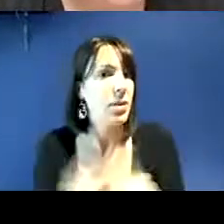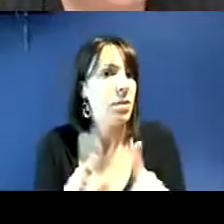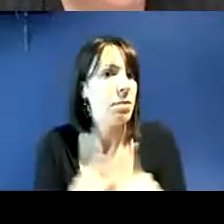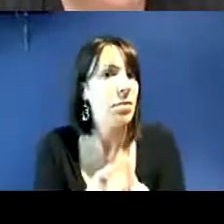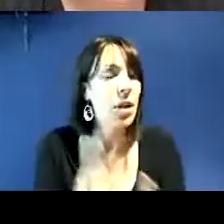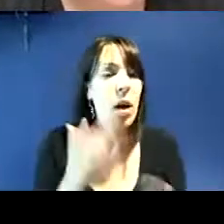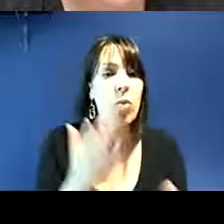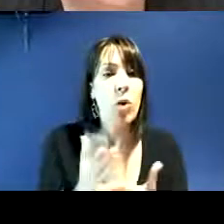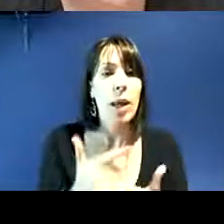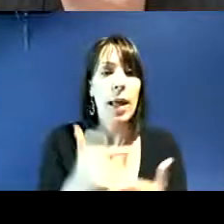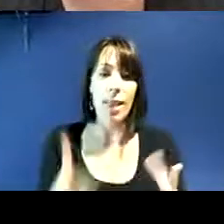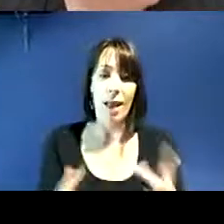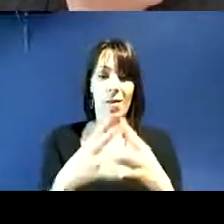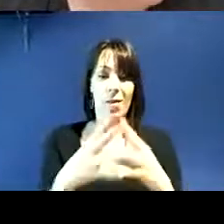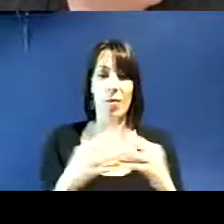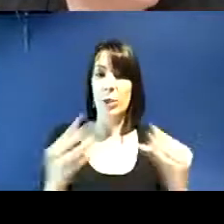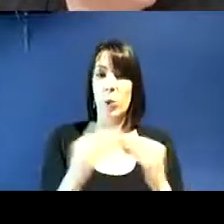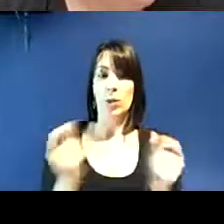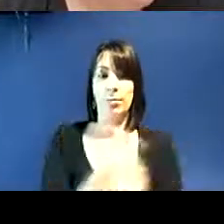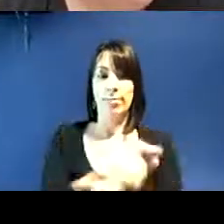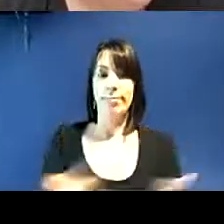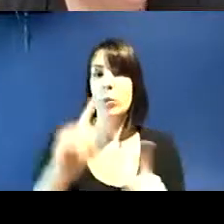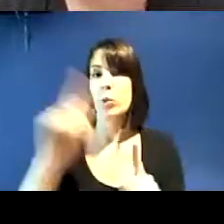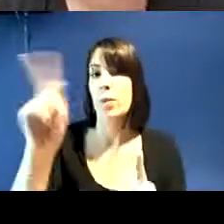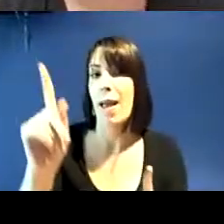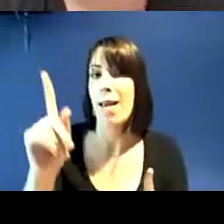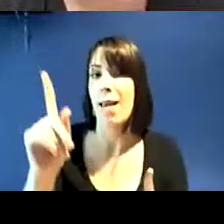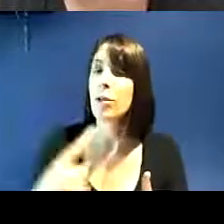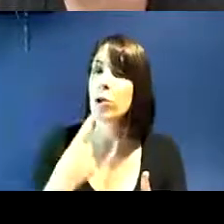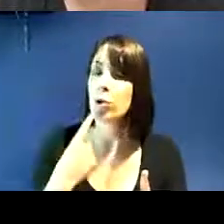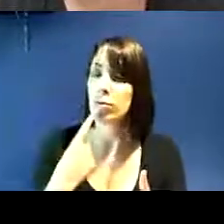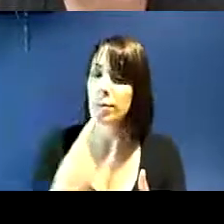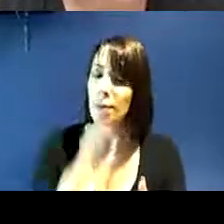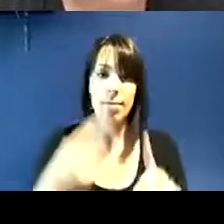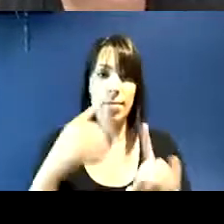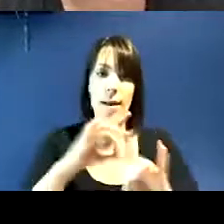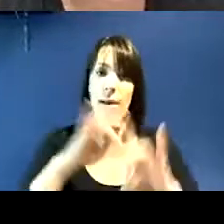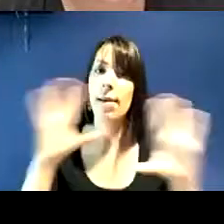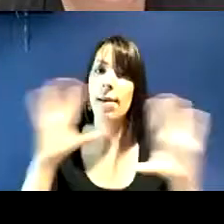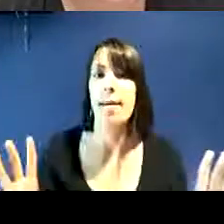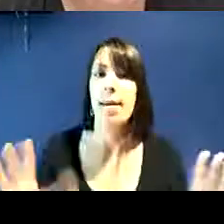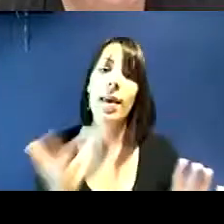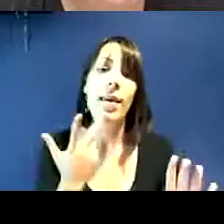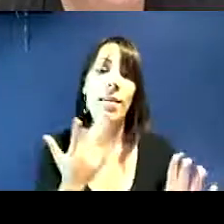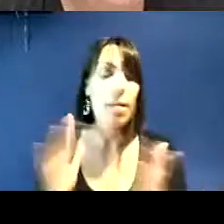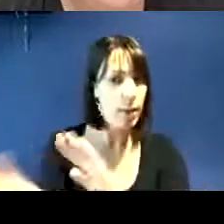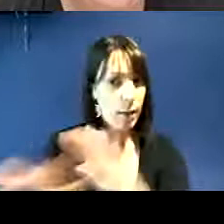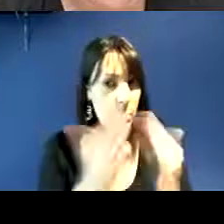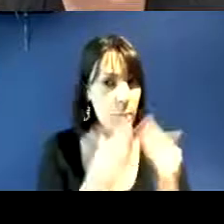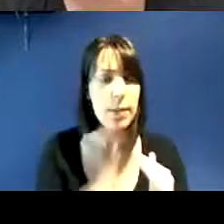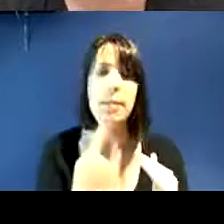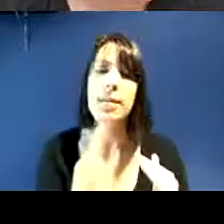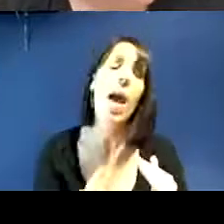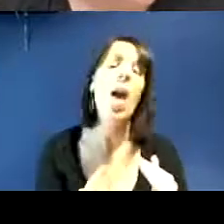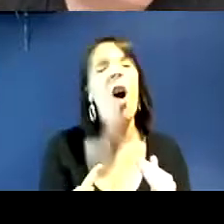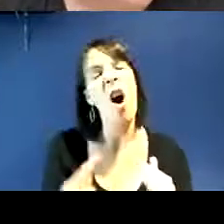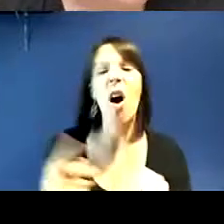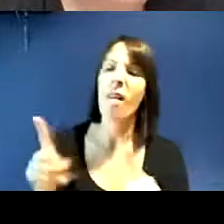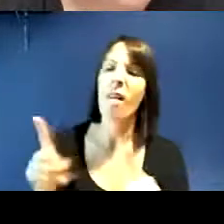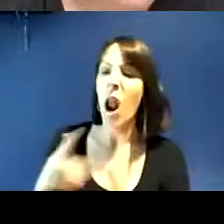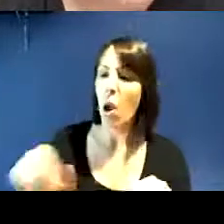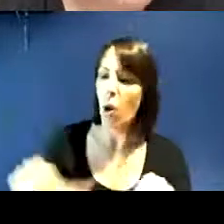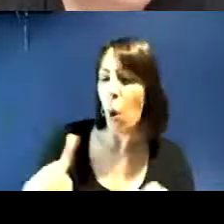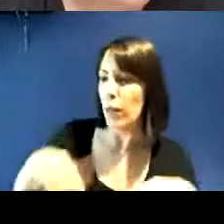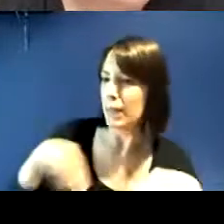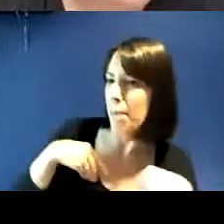society condones violence against women with disabilities, when society is allowed to limit the independence and decision-making of